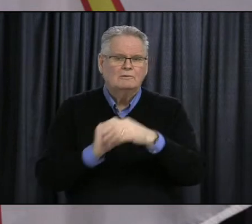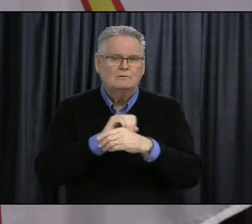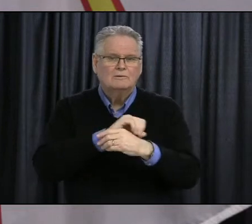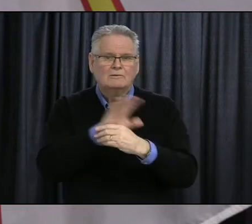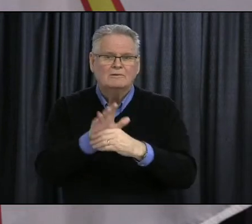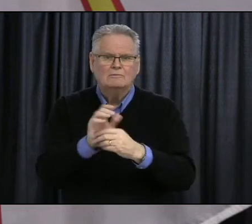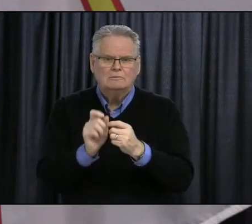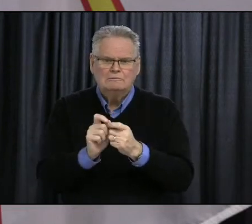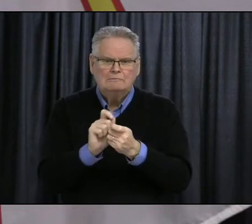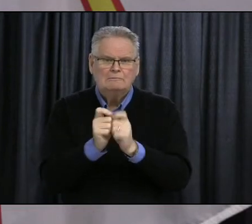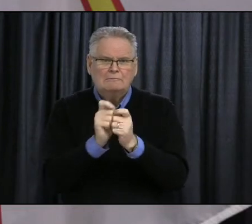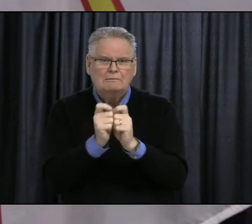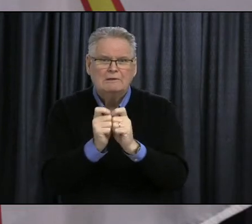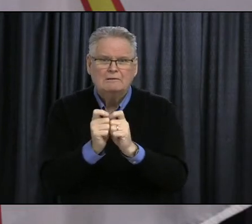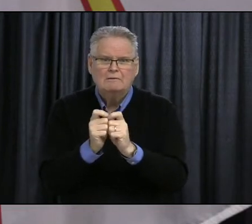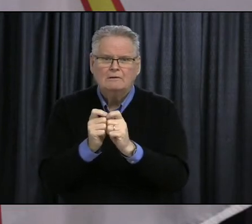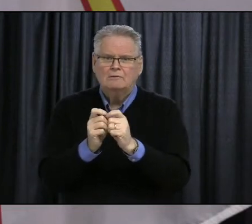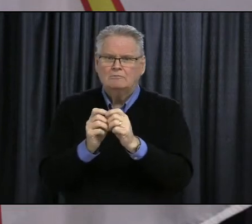know, it's not